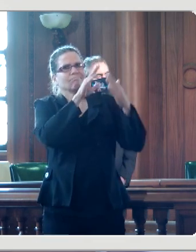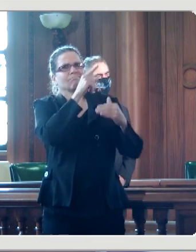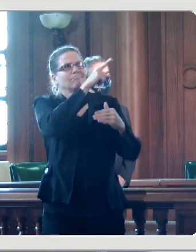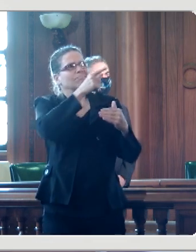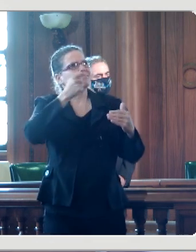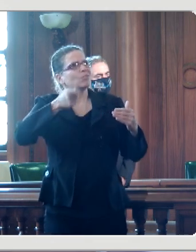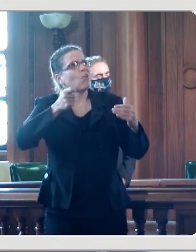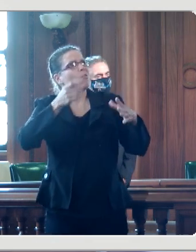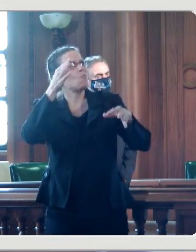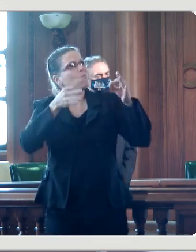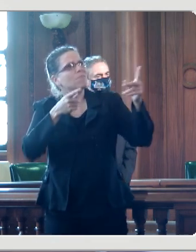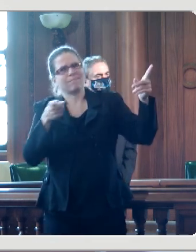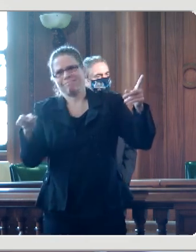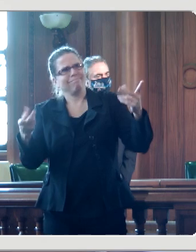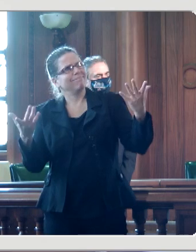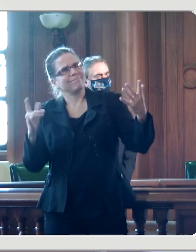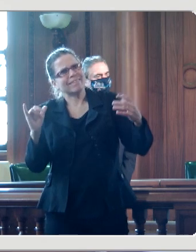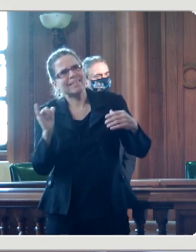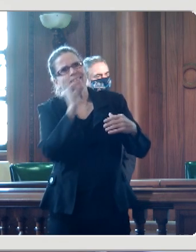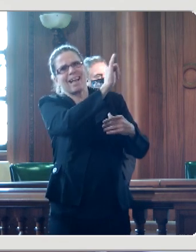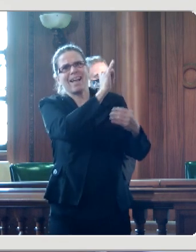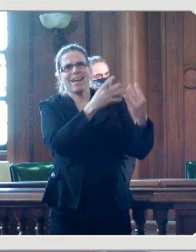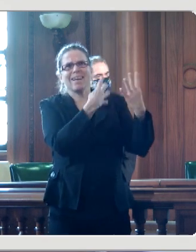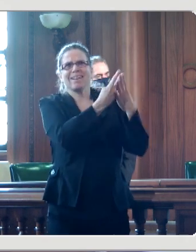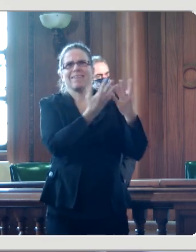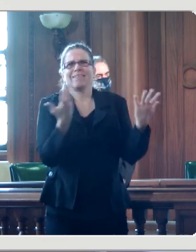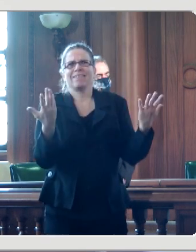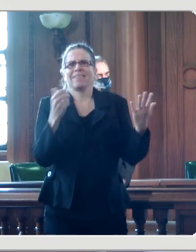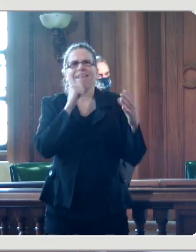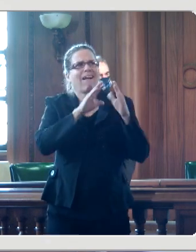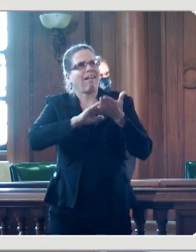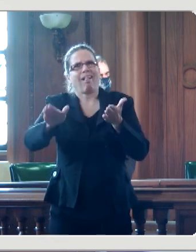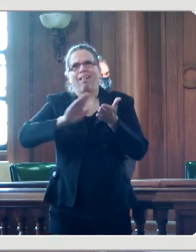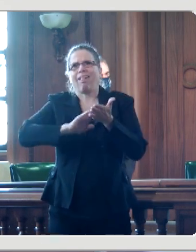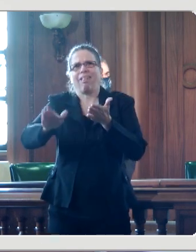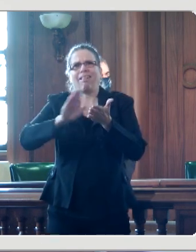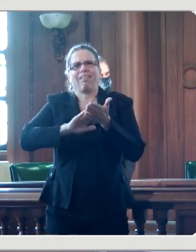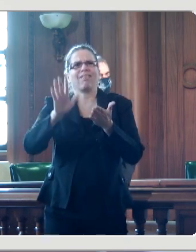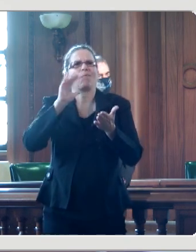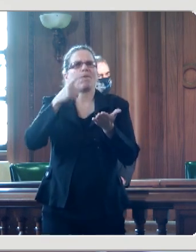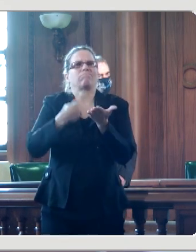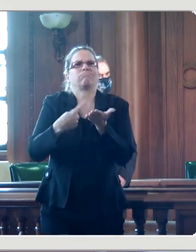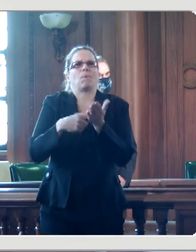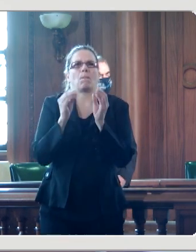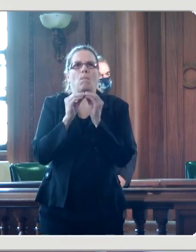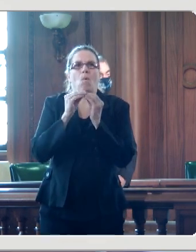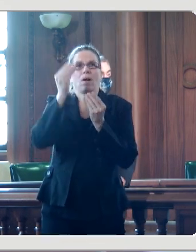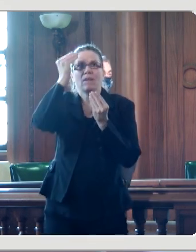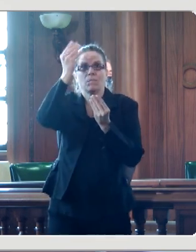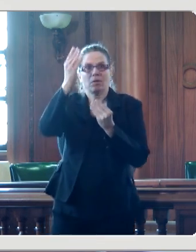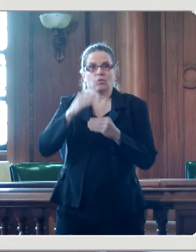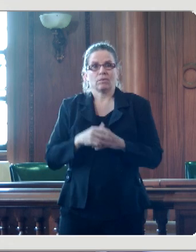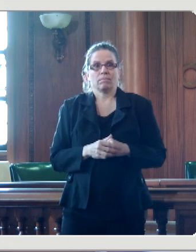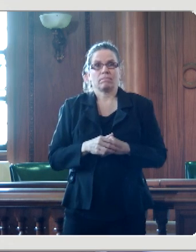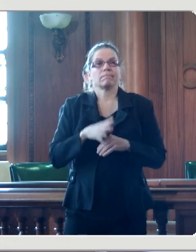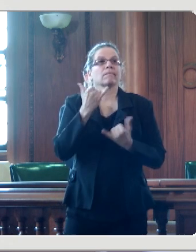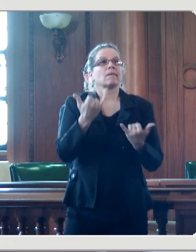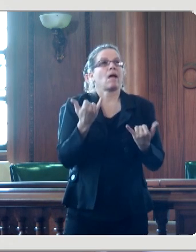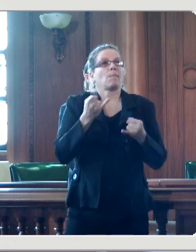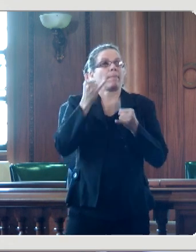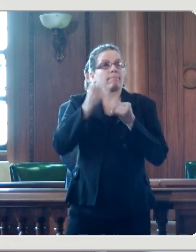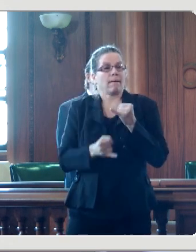as the week continues, hopefully. Other than that, the last thing I'm going to mention is Christmas trees are being taken out of people's homes.